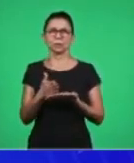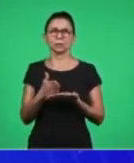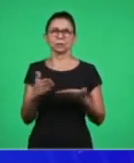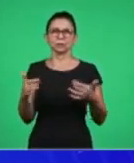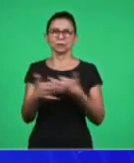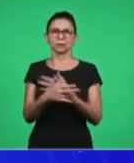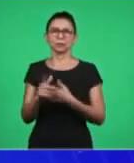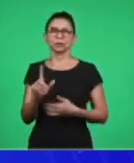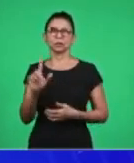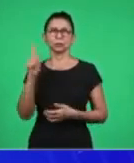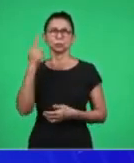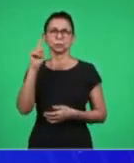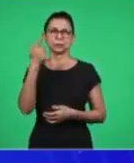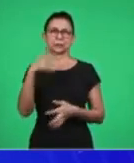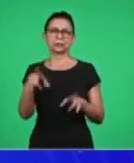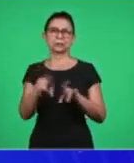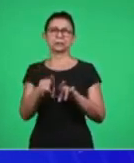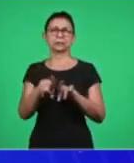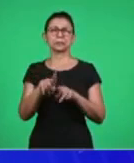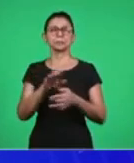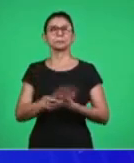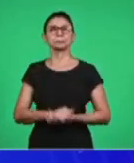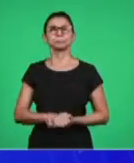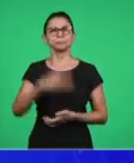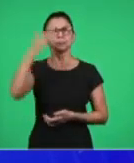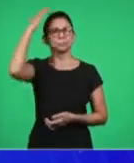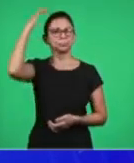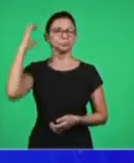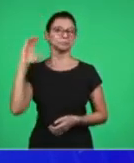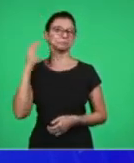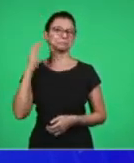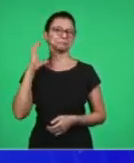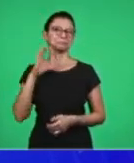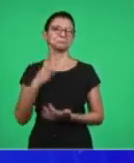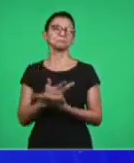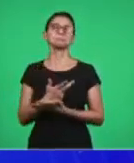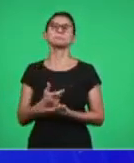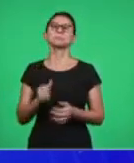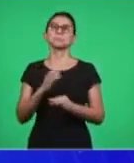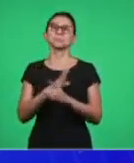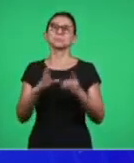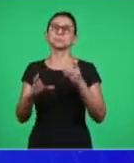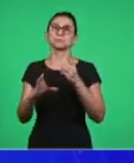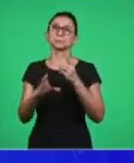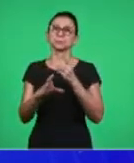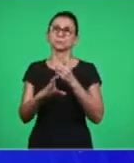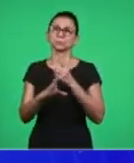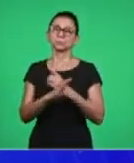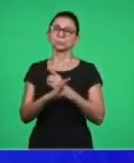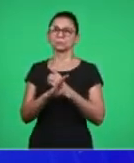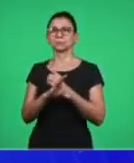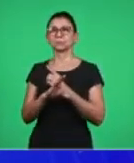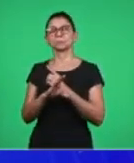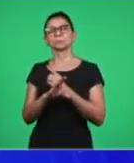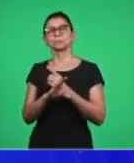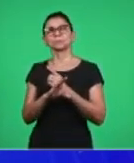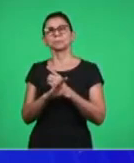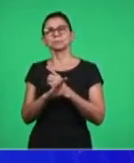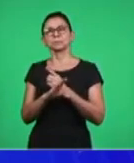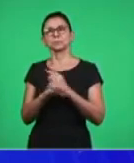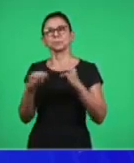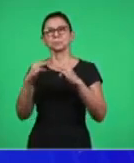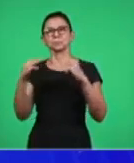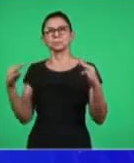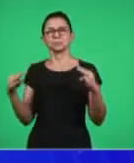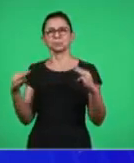of Goiás in Brazil. Also Curitiba, in the state of Paraná. There was a service of qualification to the Lord in the Manaína